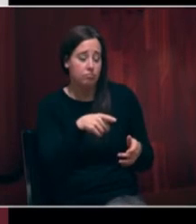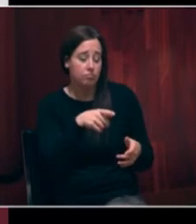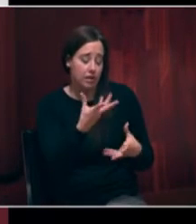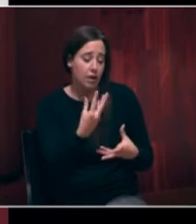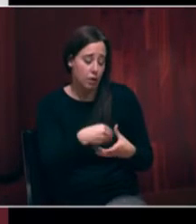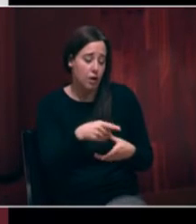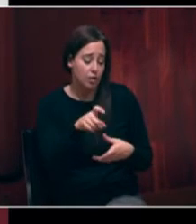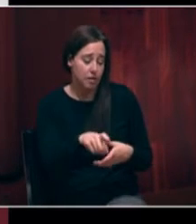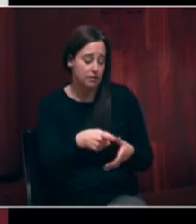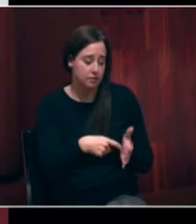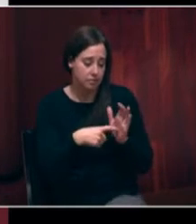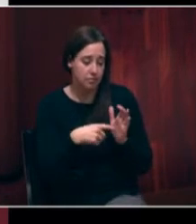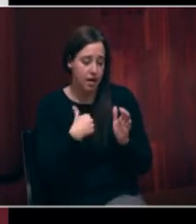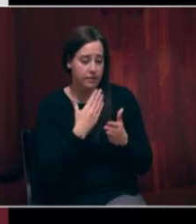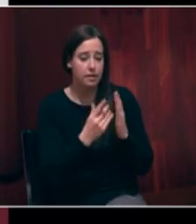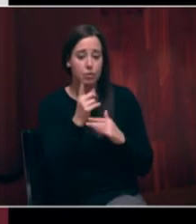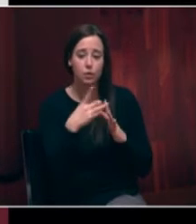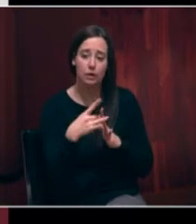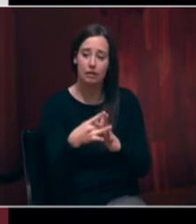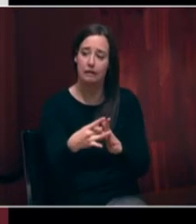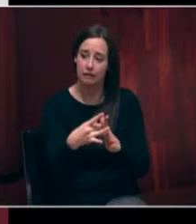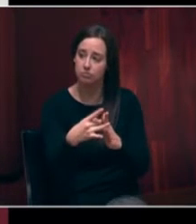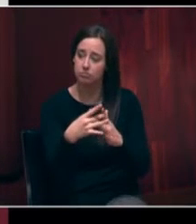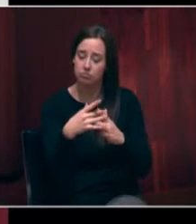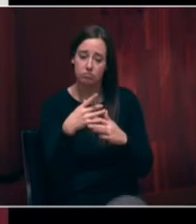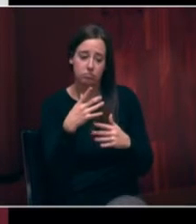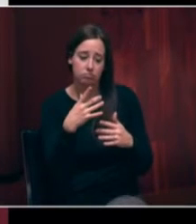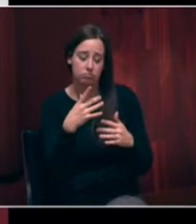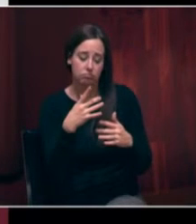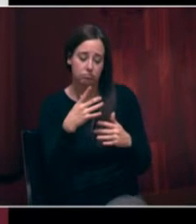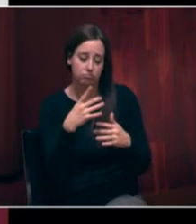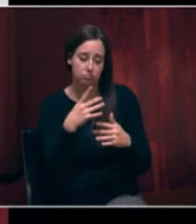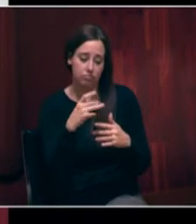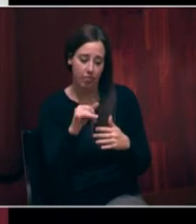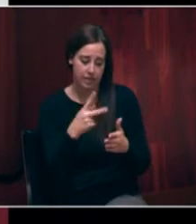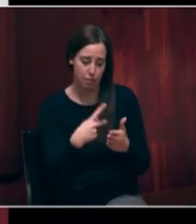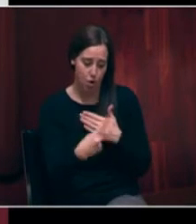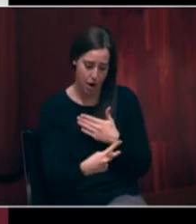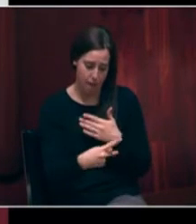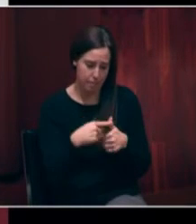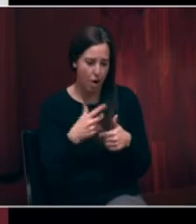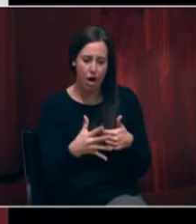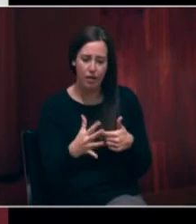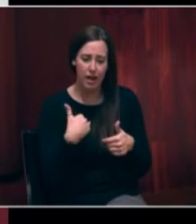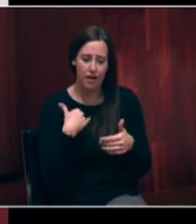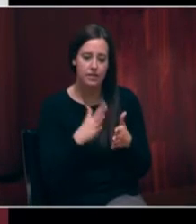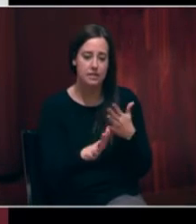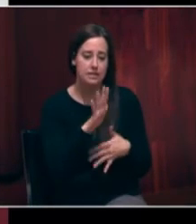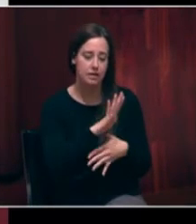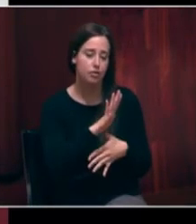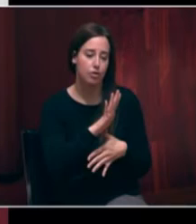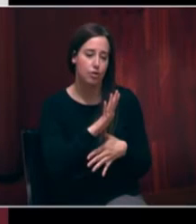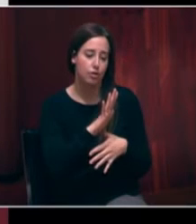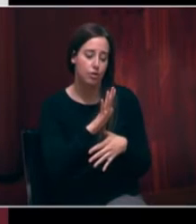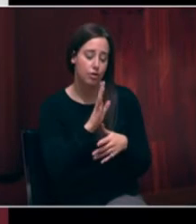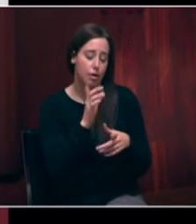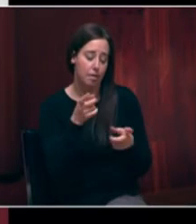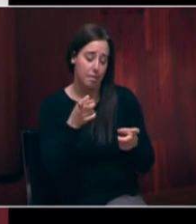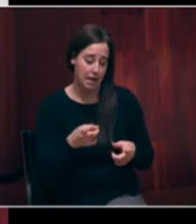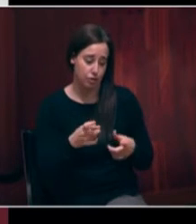said that agencies already have a senior agency official and a program manager designated, but every major component within